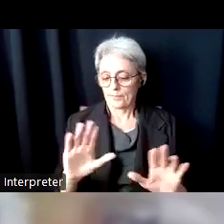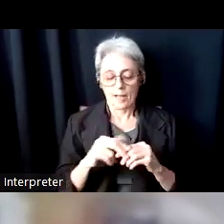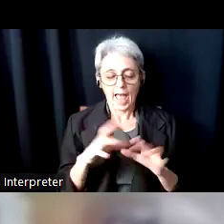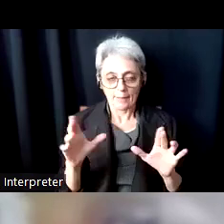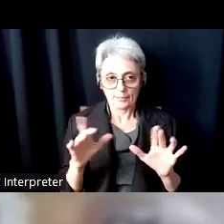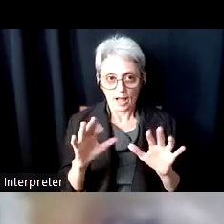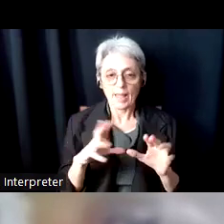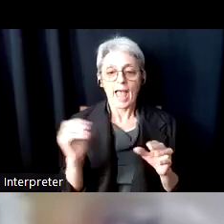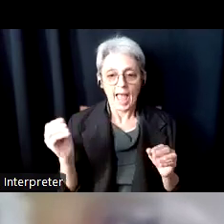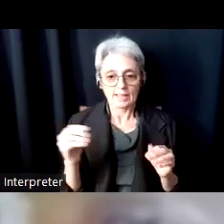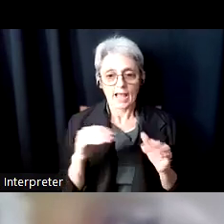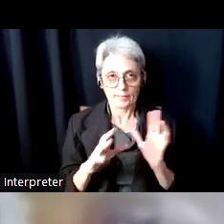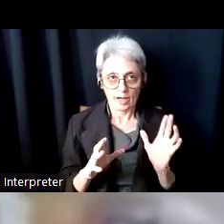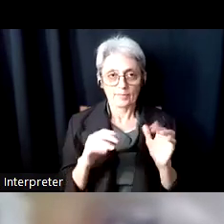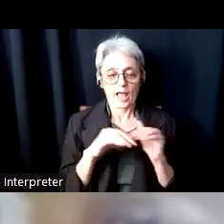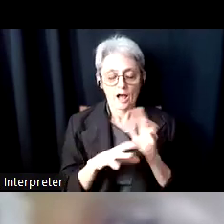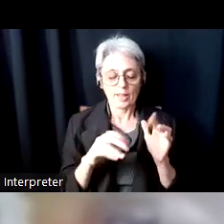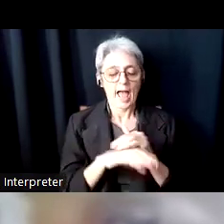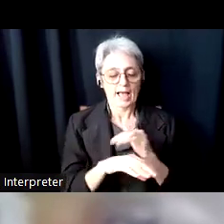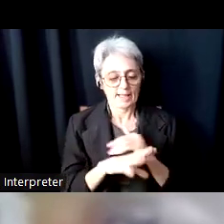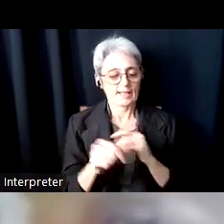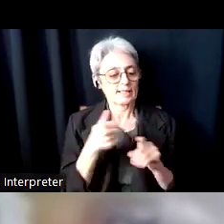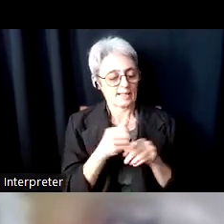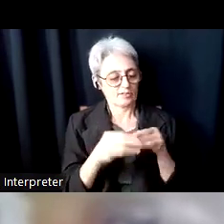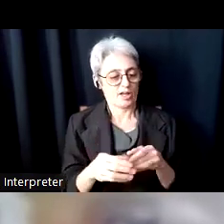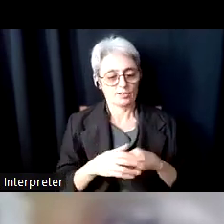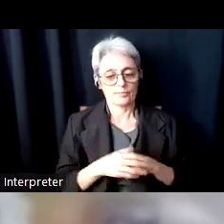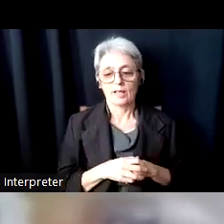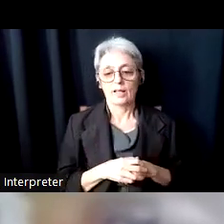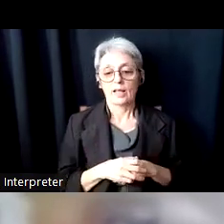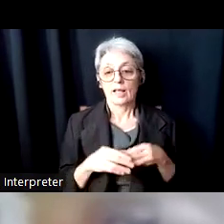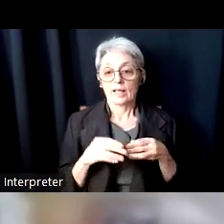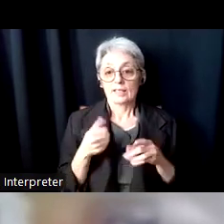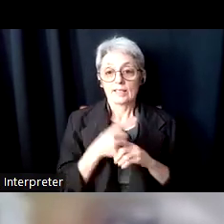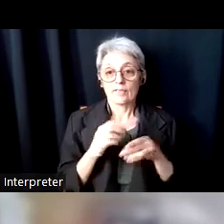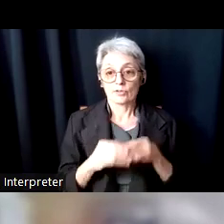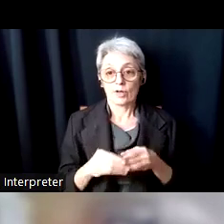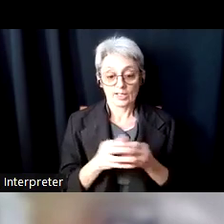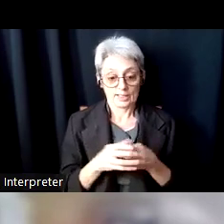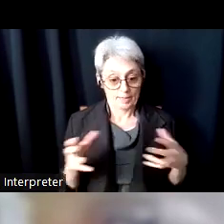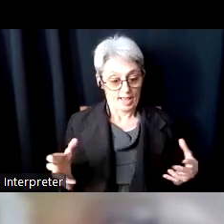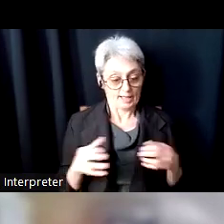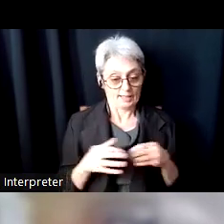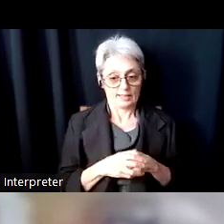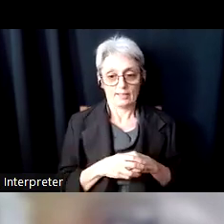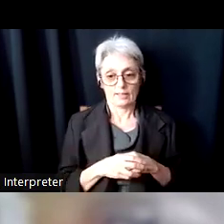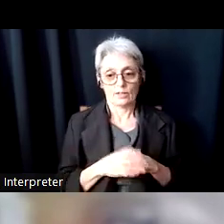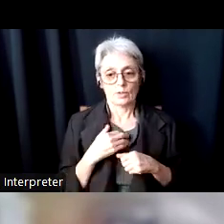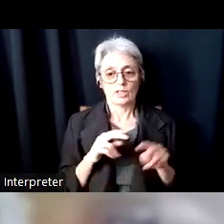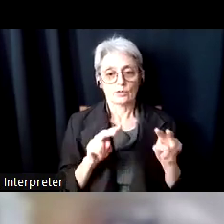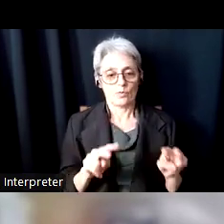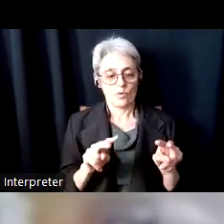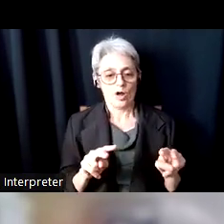access self-direction. And as self-direction expands, we need to measure and monitor the quality of